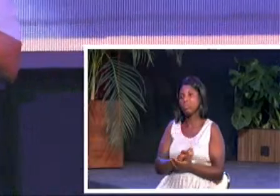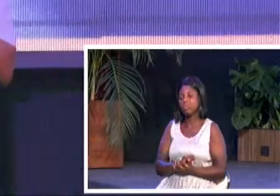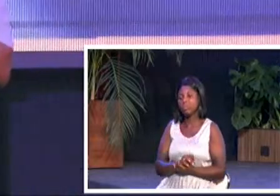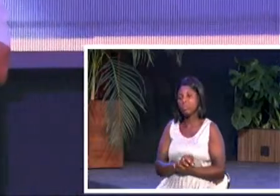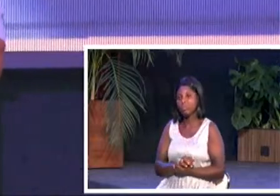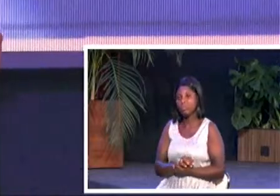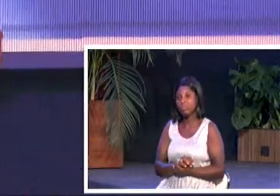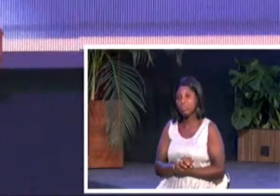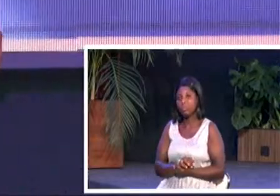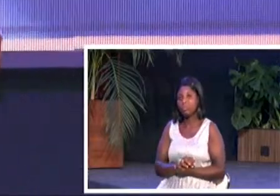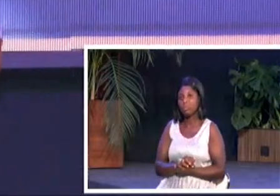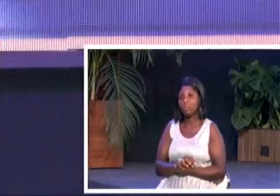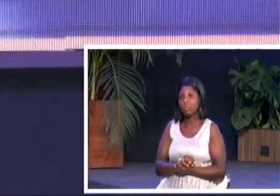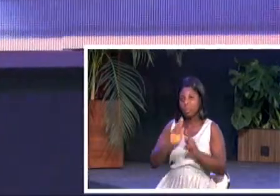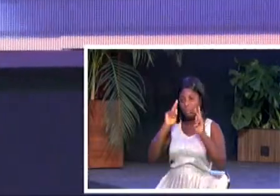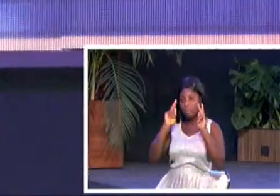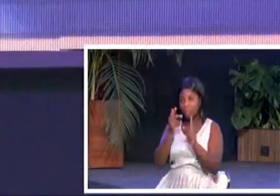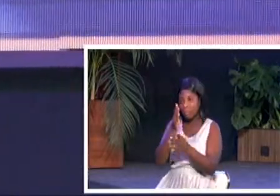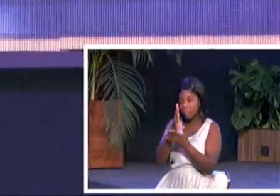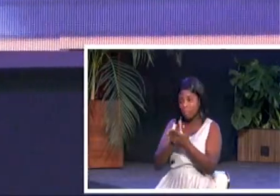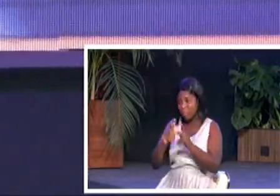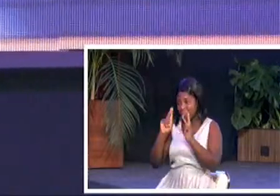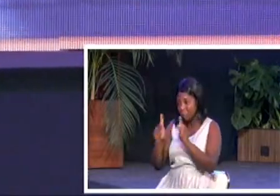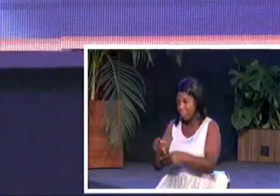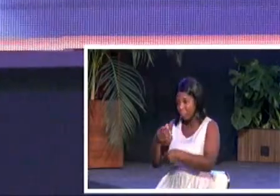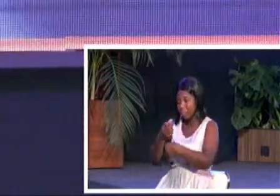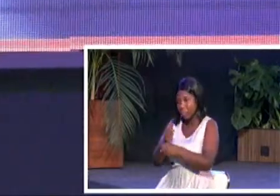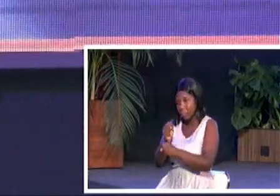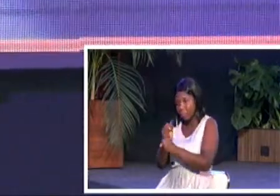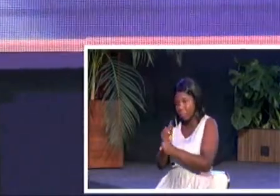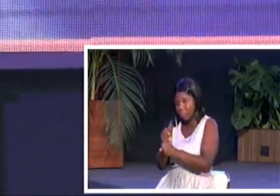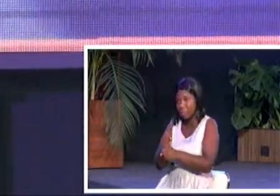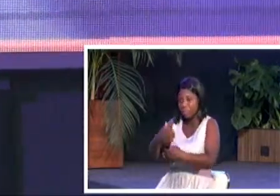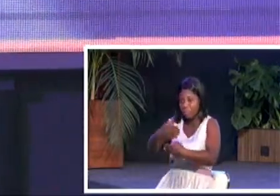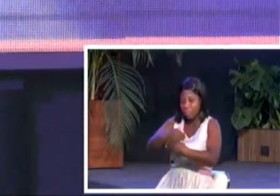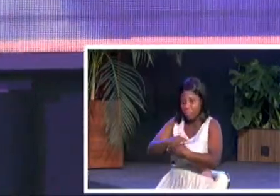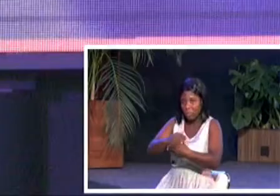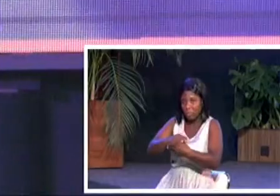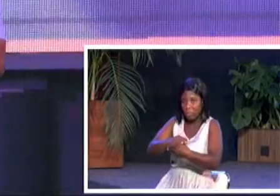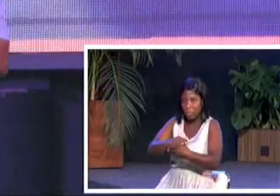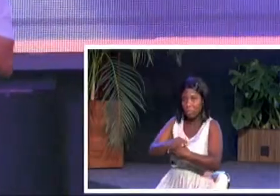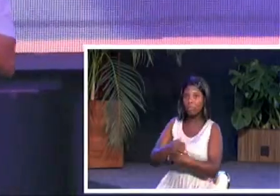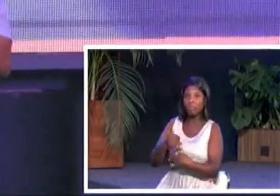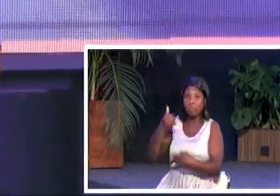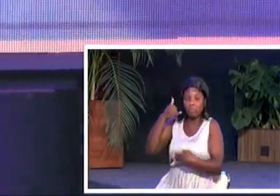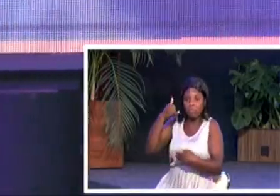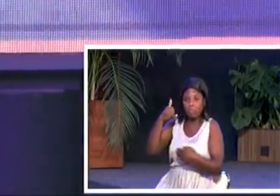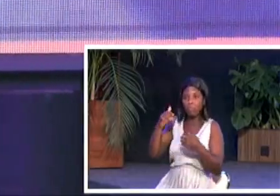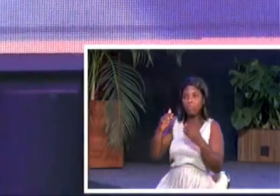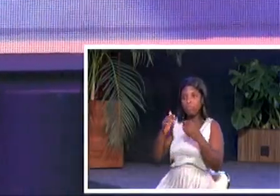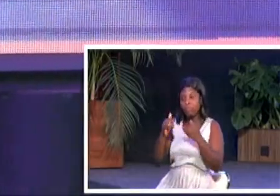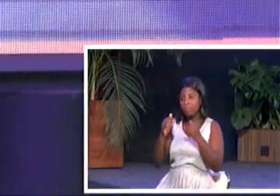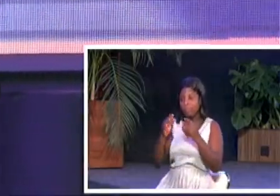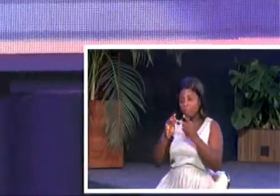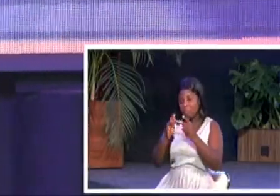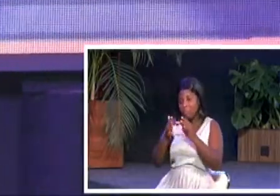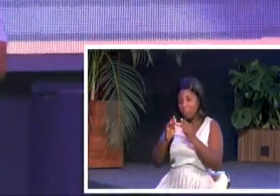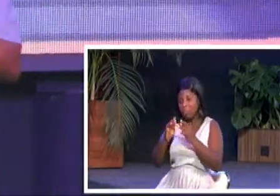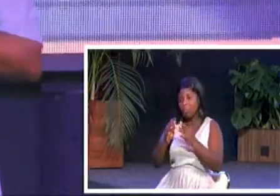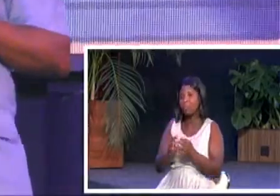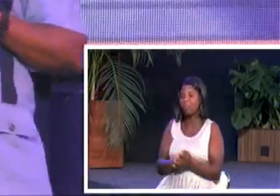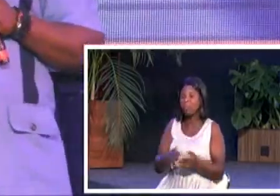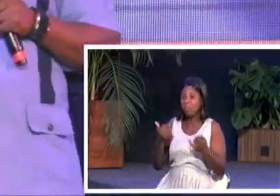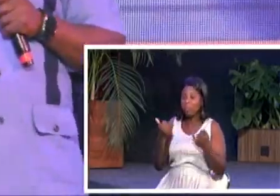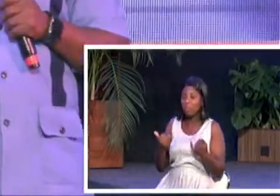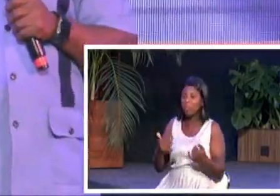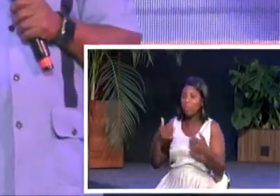created, require some level of skills. So with the numbers, we have over 5.4 billion people